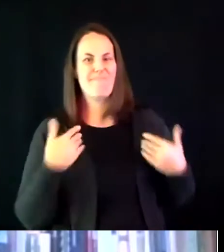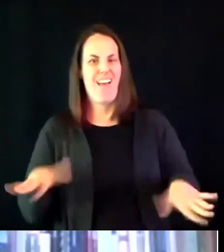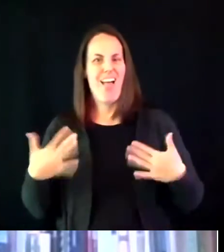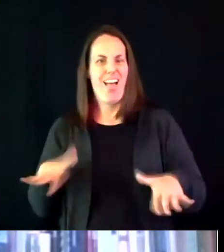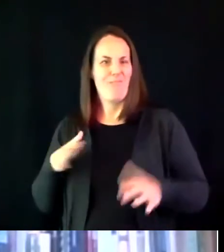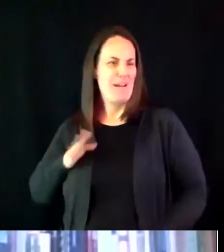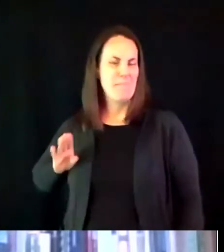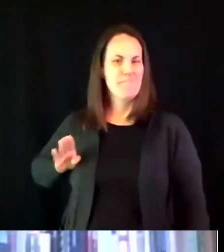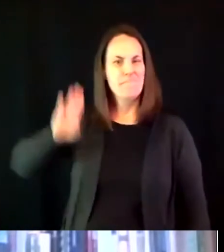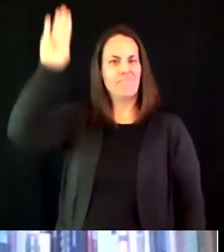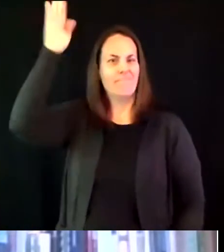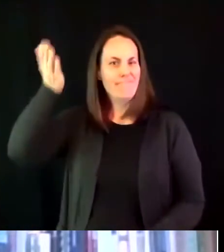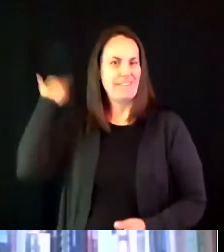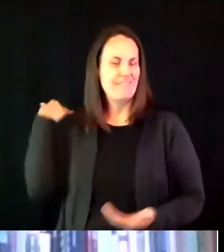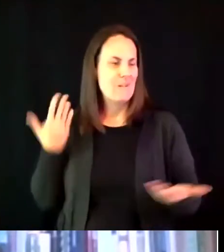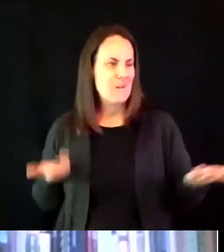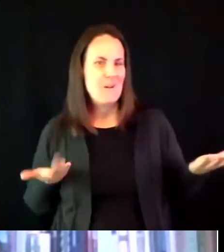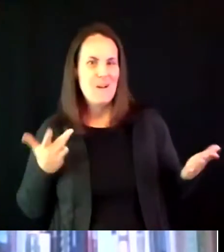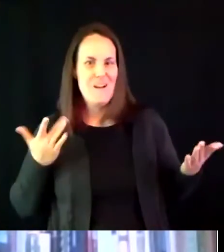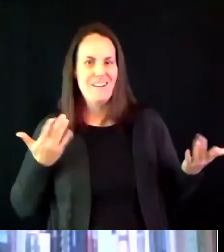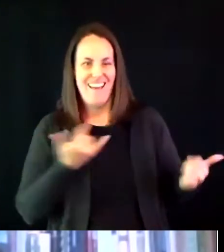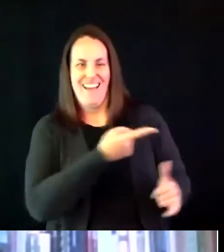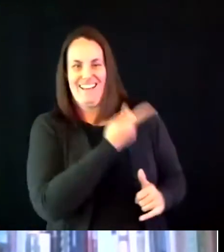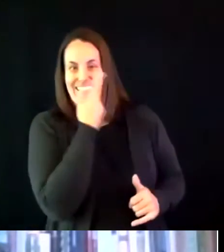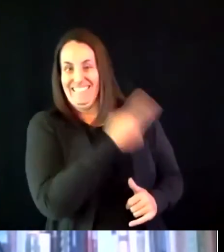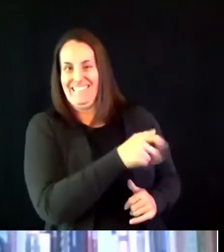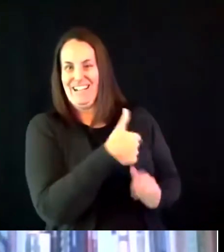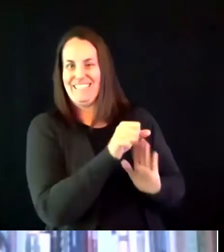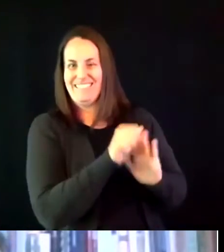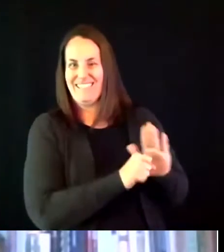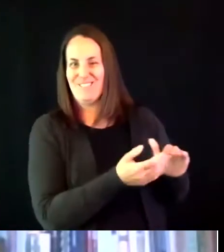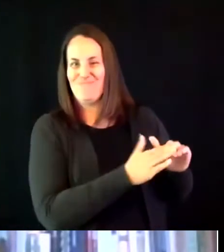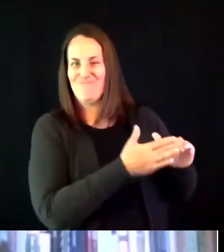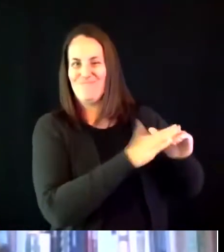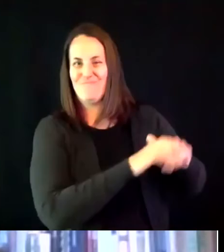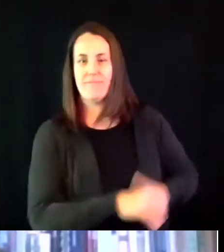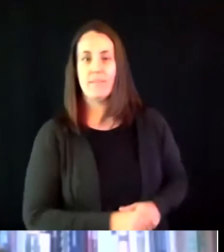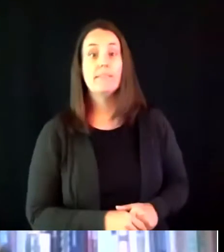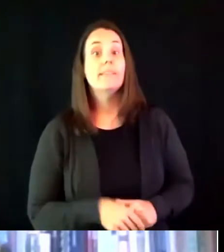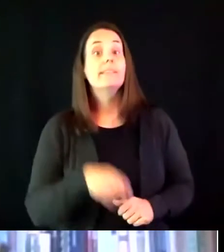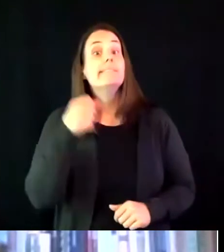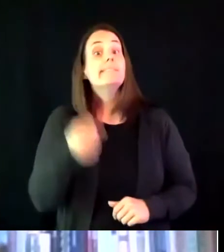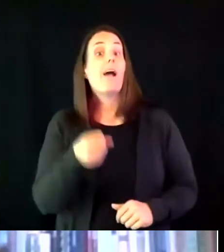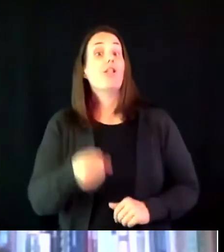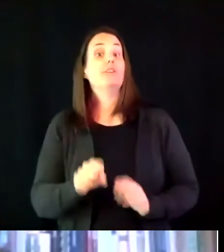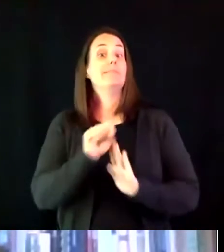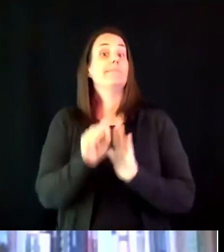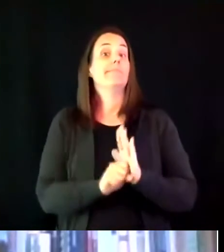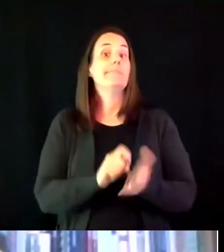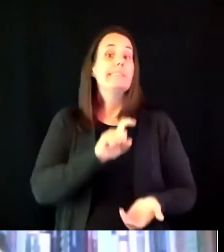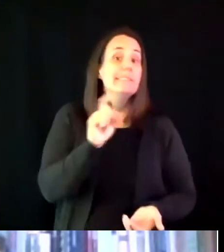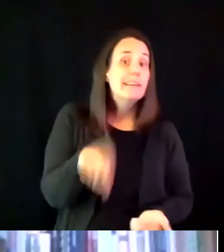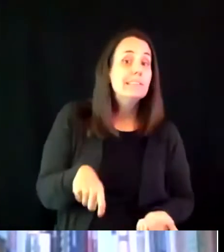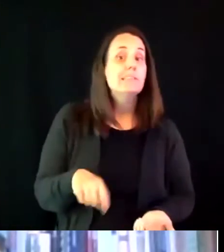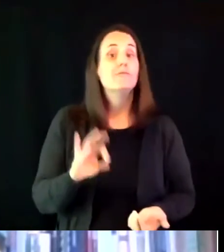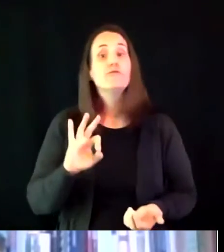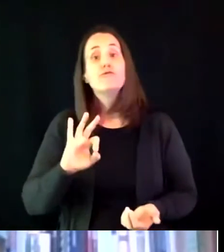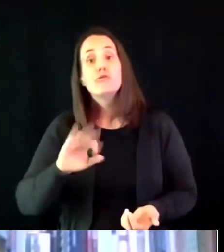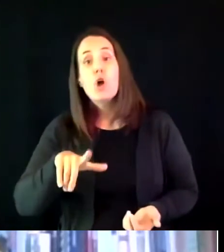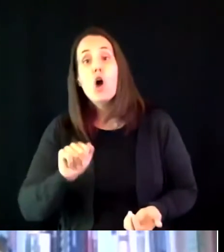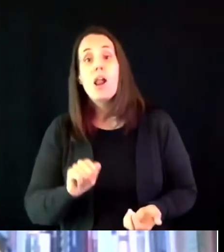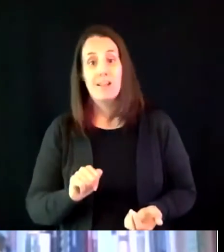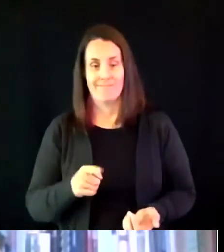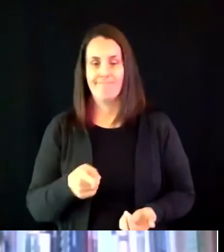southern states started seeing surges like we saw, the state of Texas, the state of Florida, they closed down all their bars